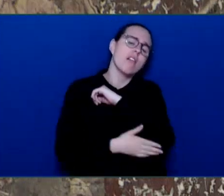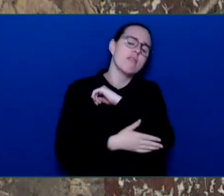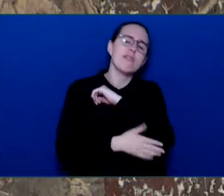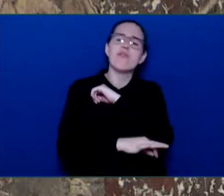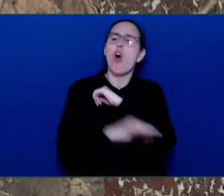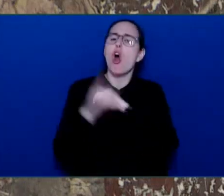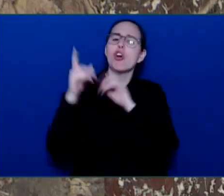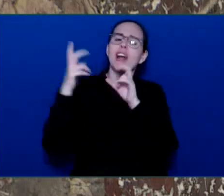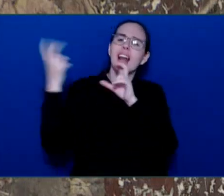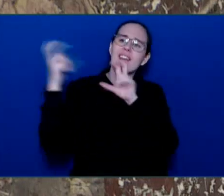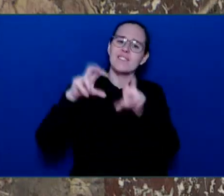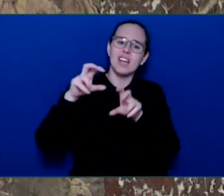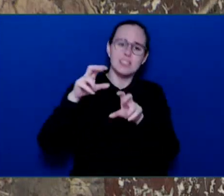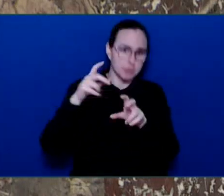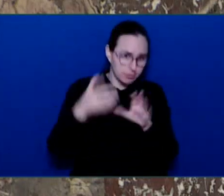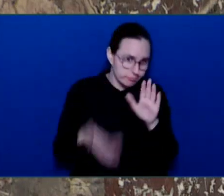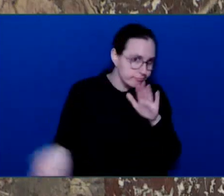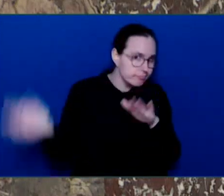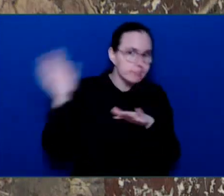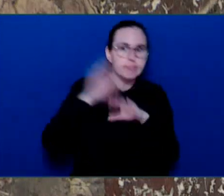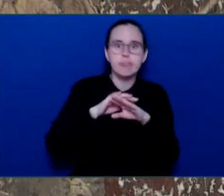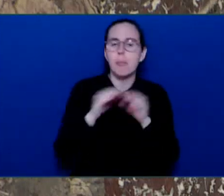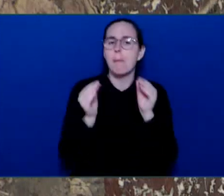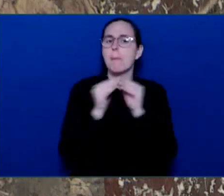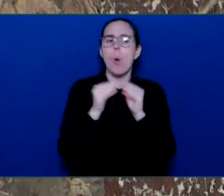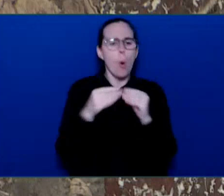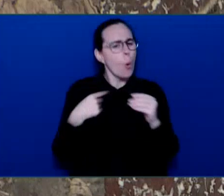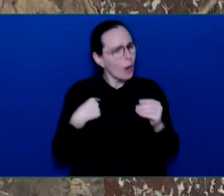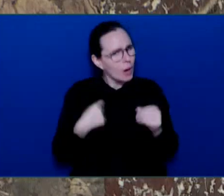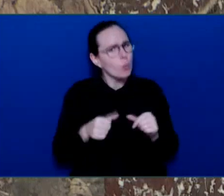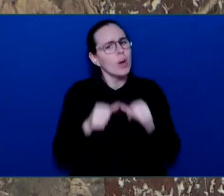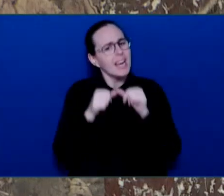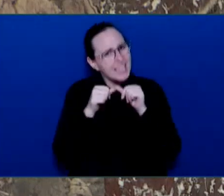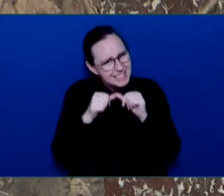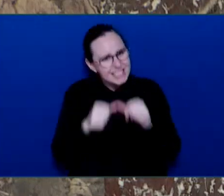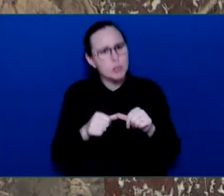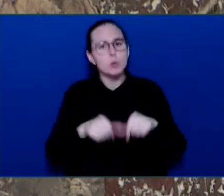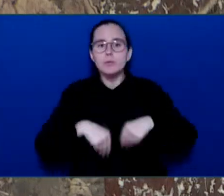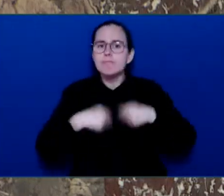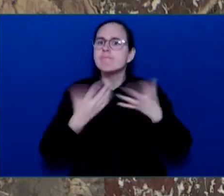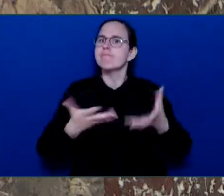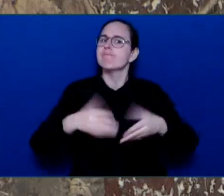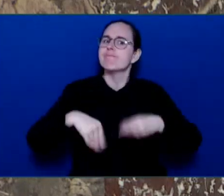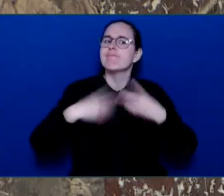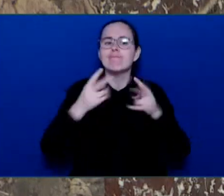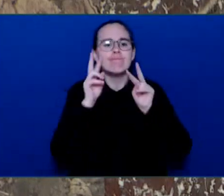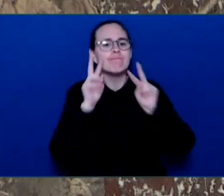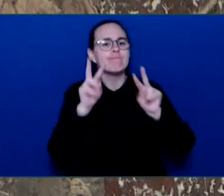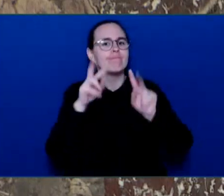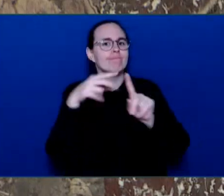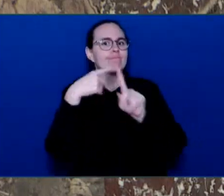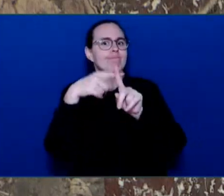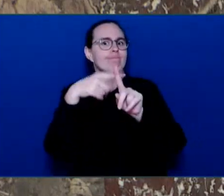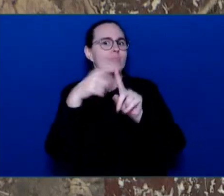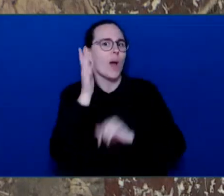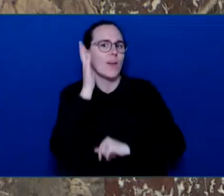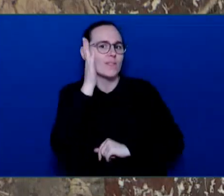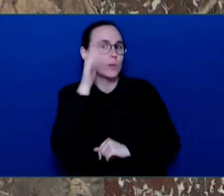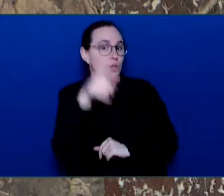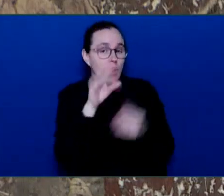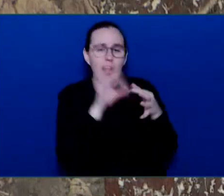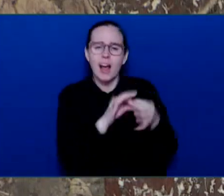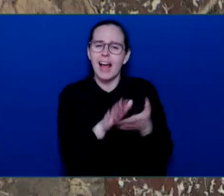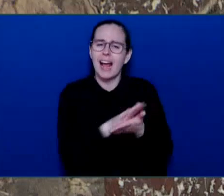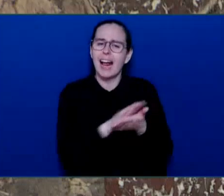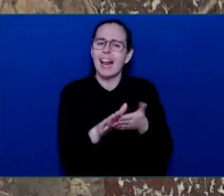Affordability first. Economic development for this province that is clean for our kids, for the future. They hate it, but we love it, and so do